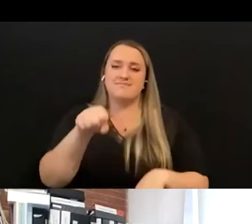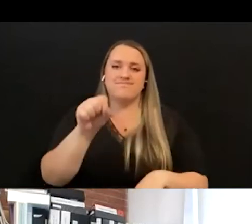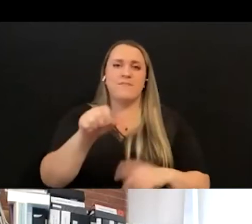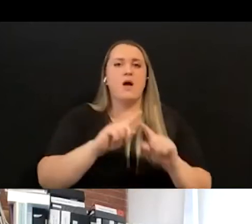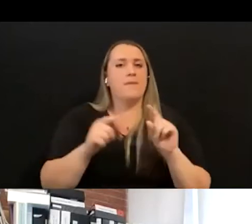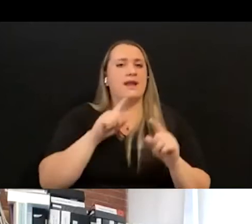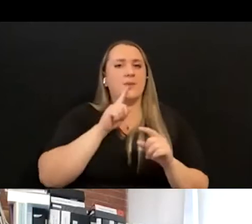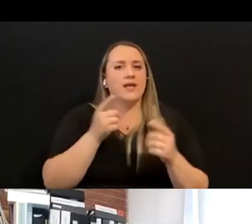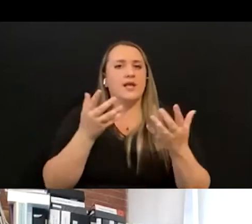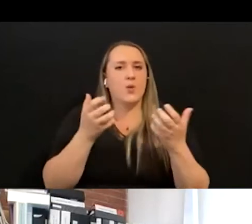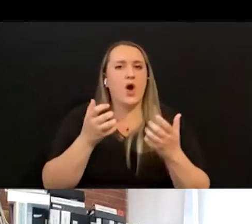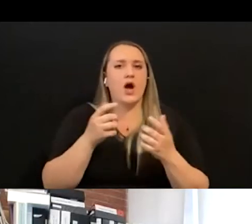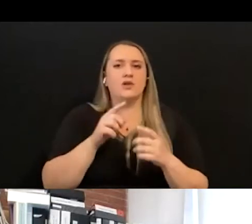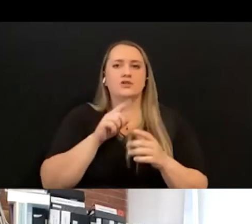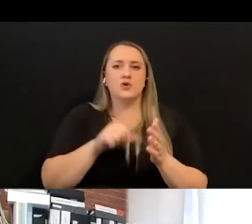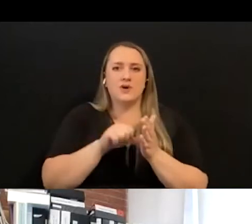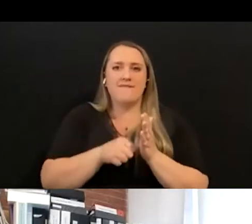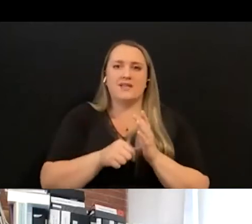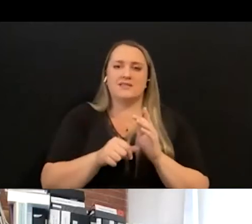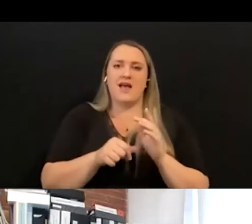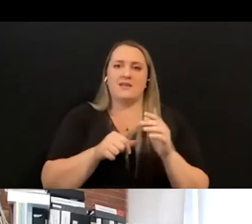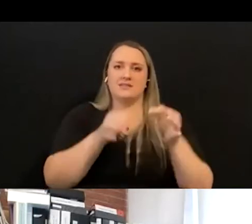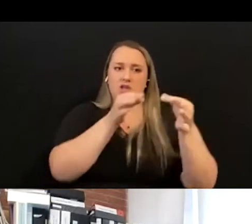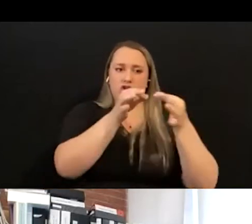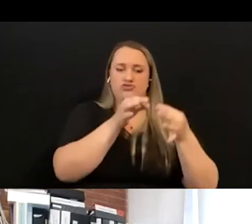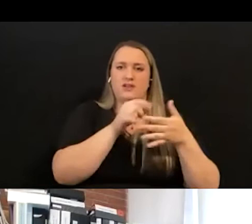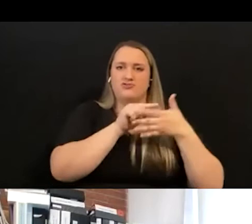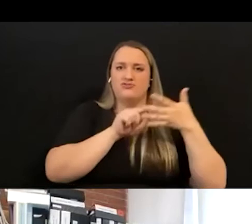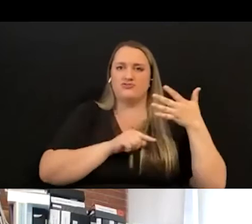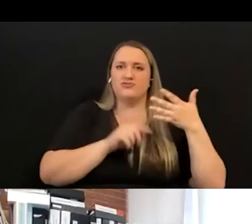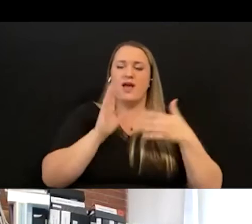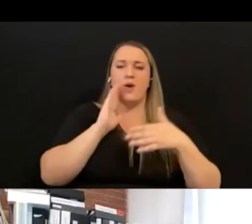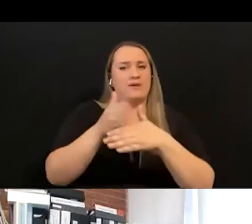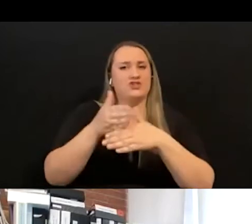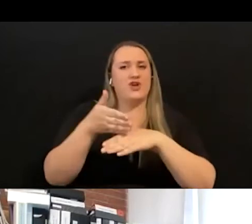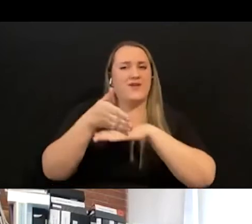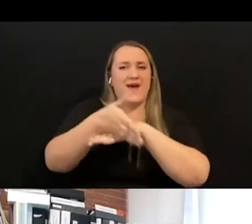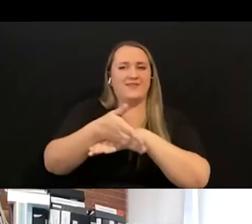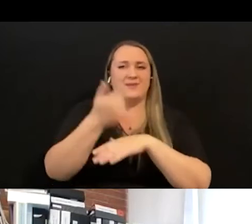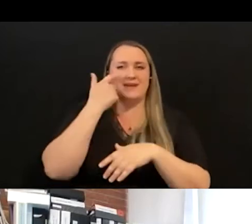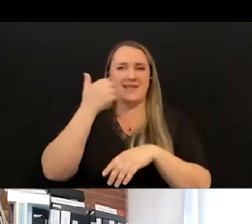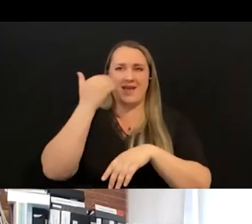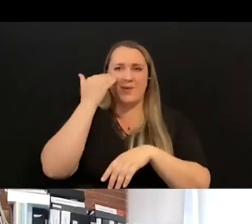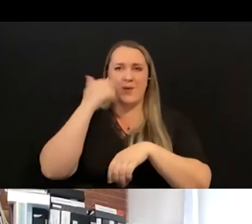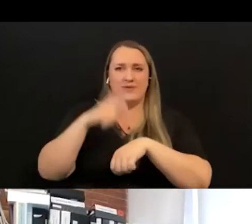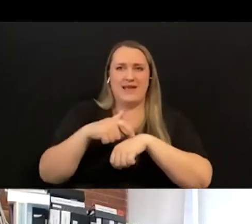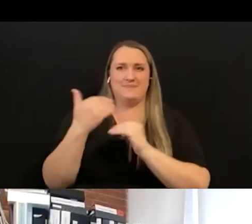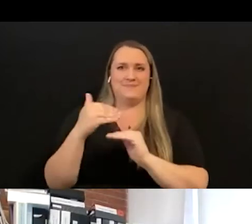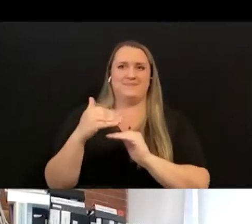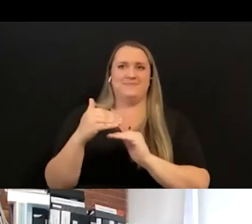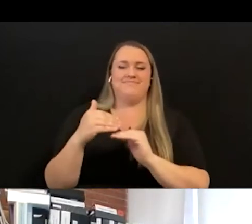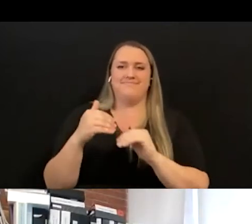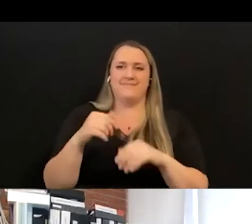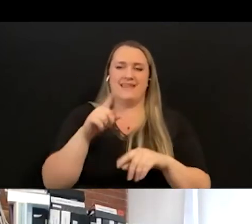want to point people to the instructions that I will be shared after it, because I know time-wise we don't have time to go into all the